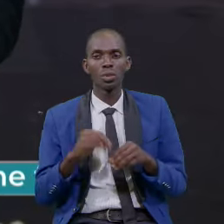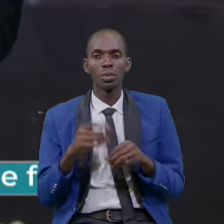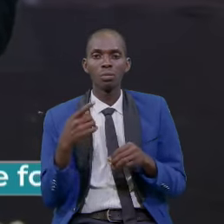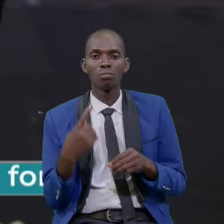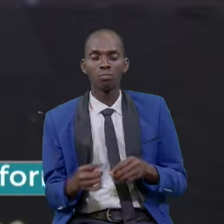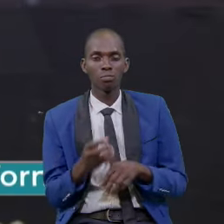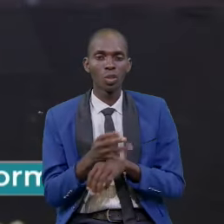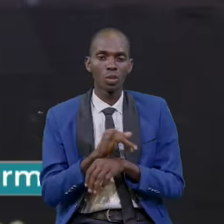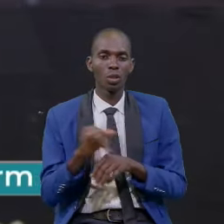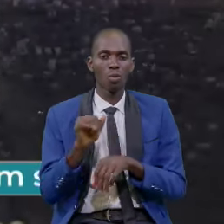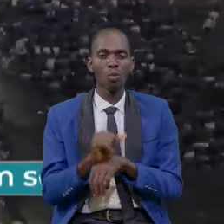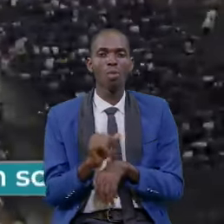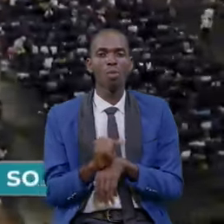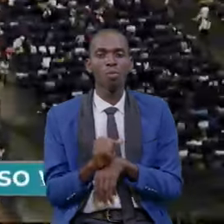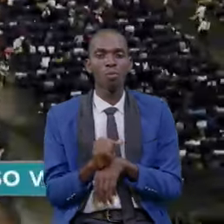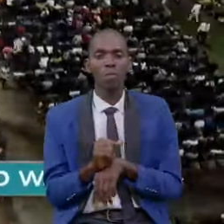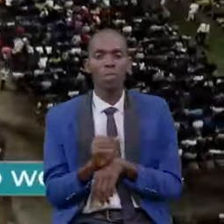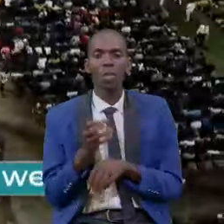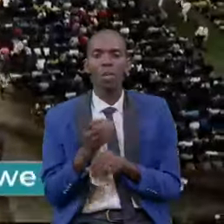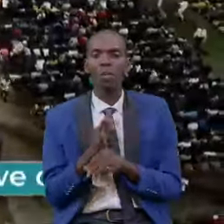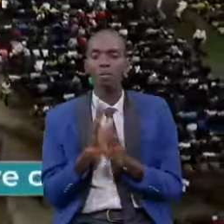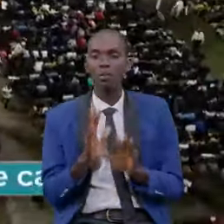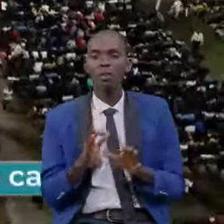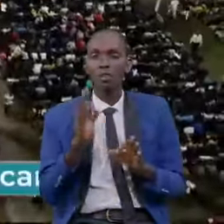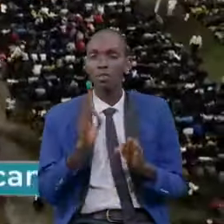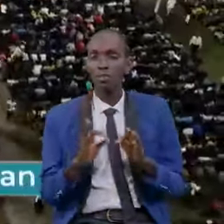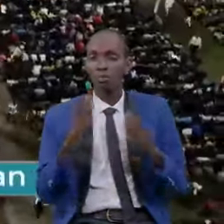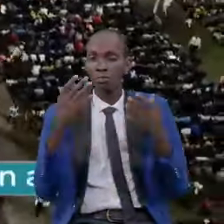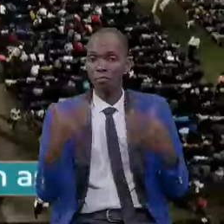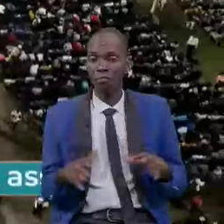So counselors, once you are through, you signify.